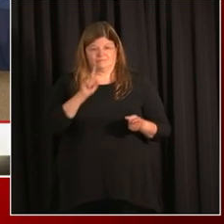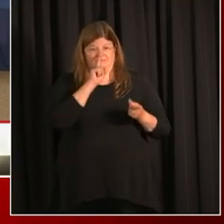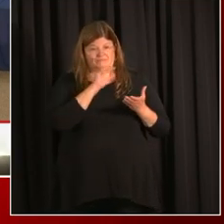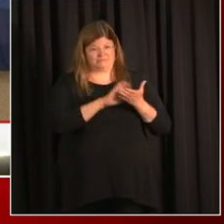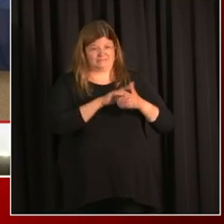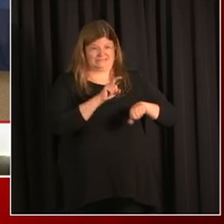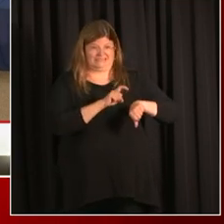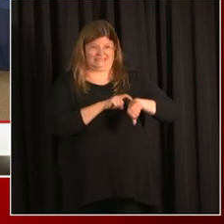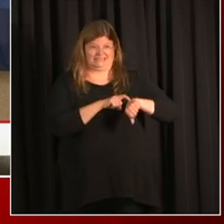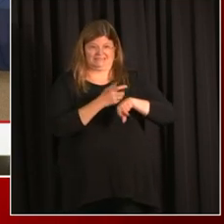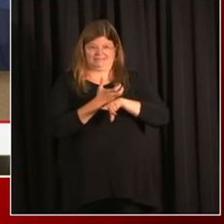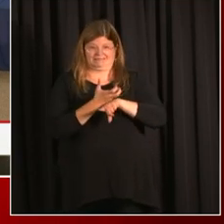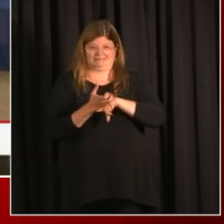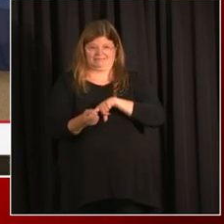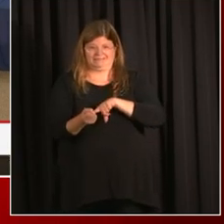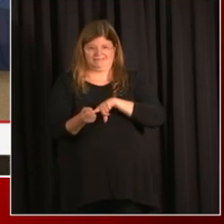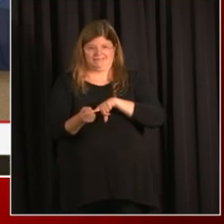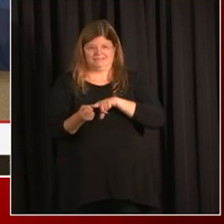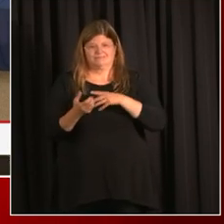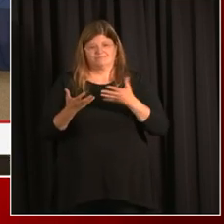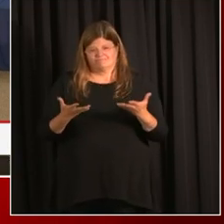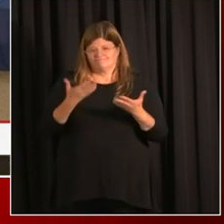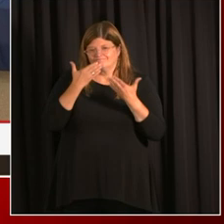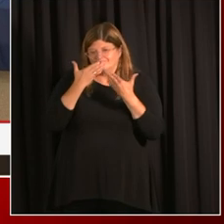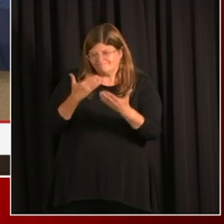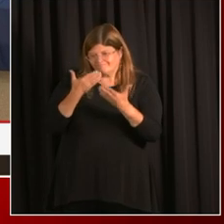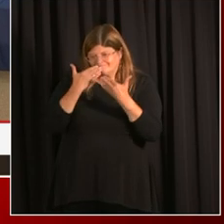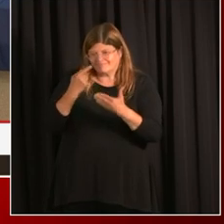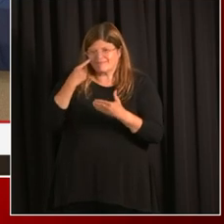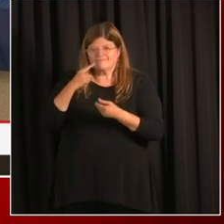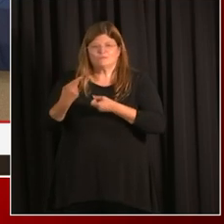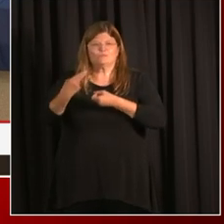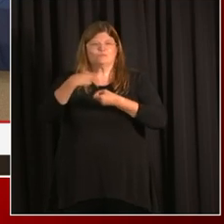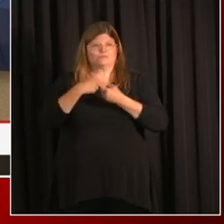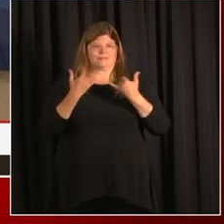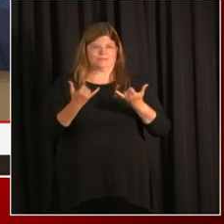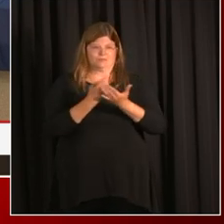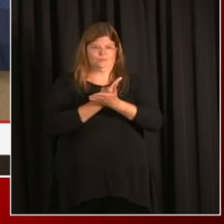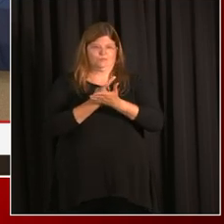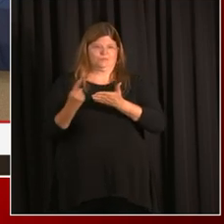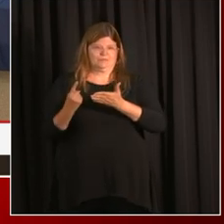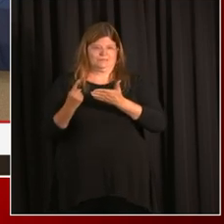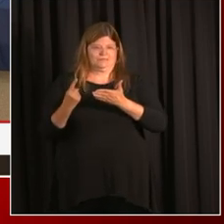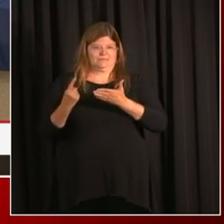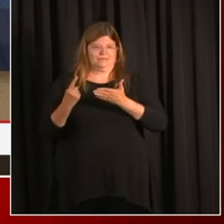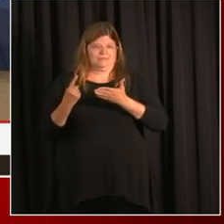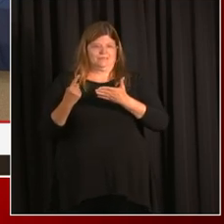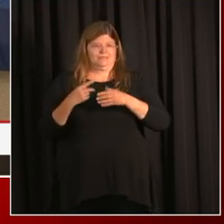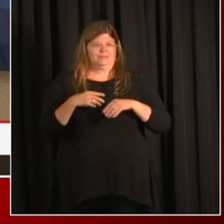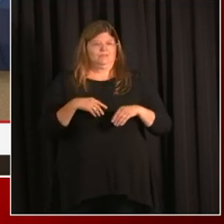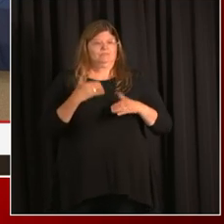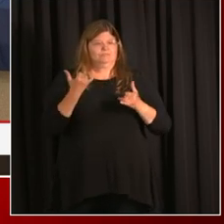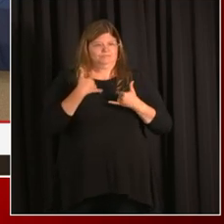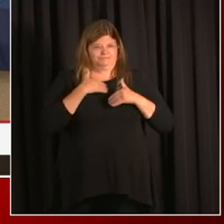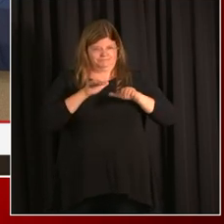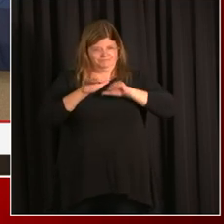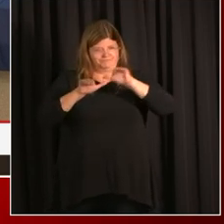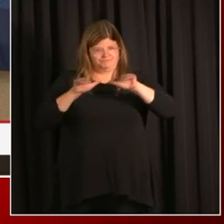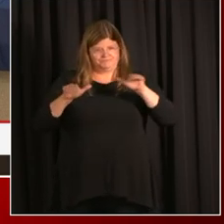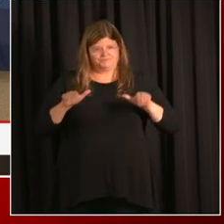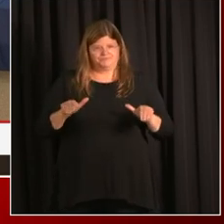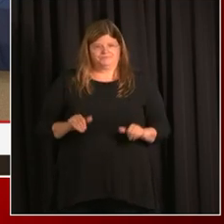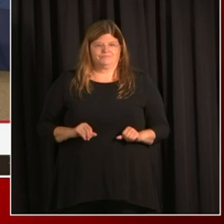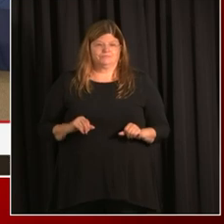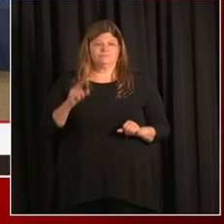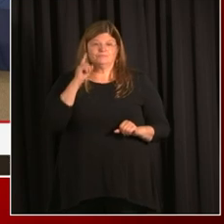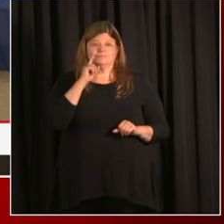for today. But we want to thank you all so much for joining us for this week's call, and want to remind everyone again, for